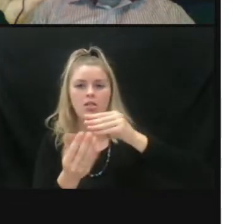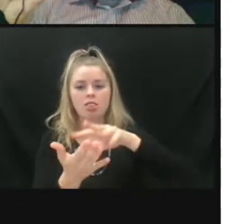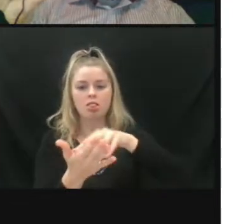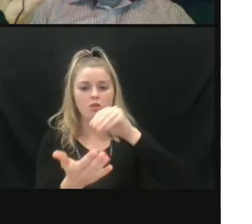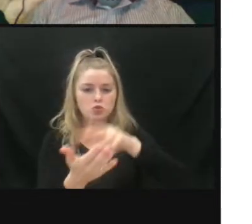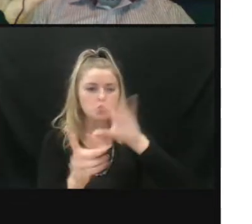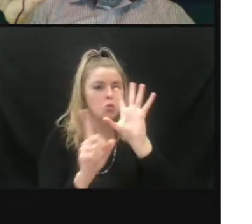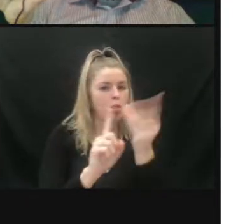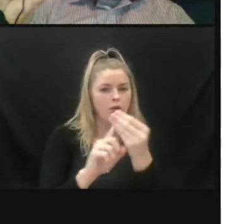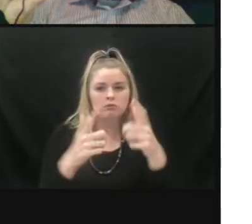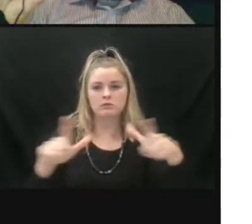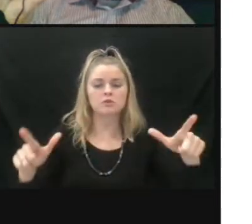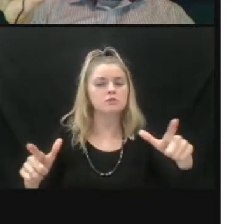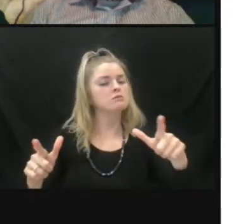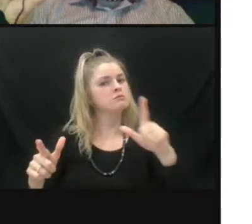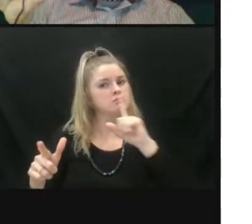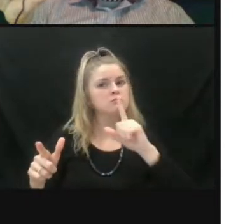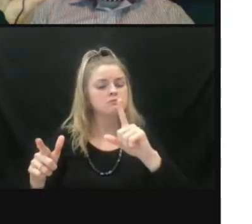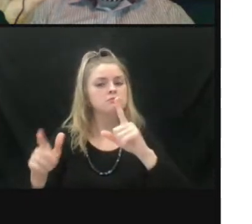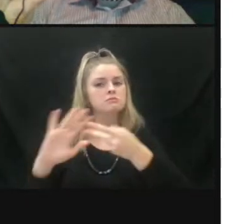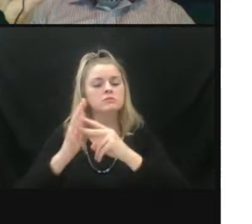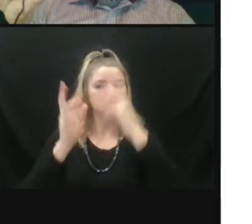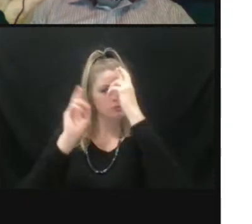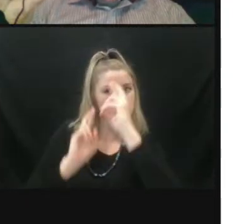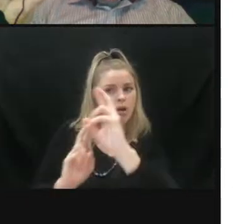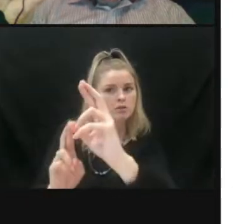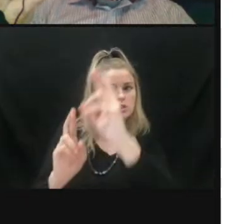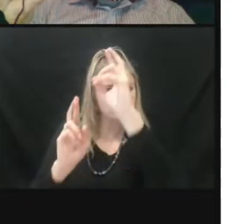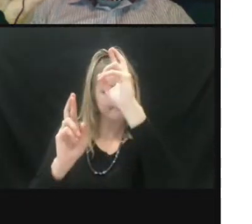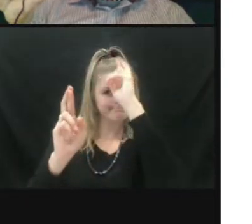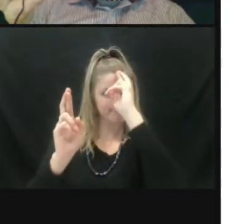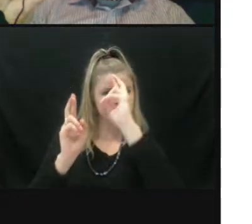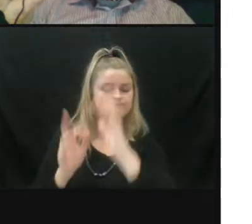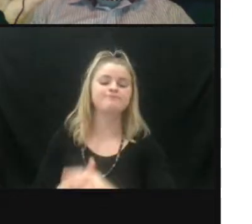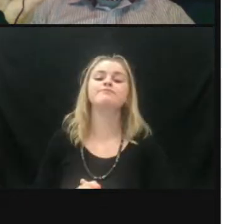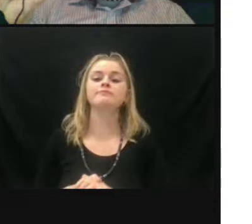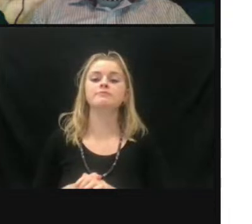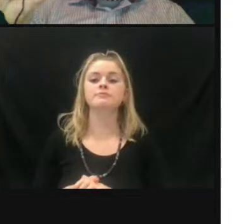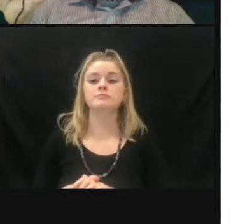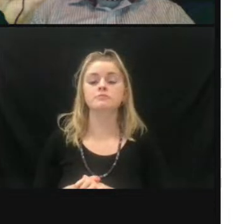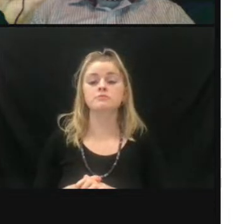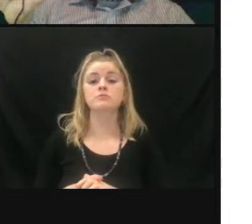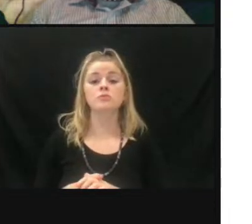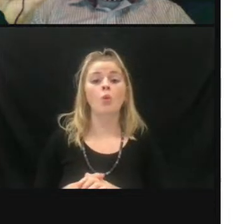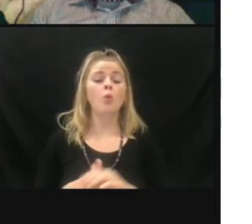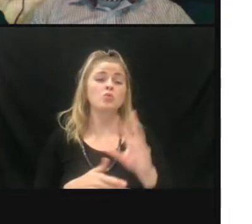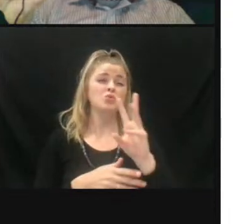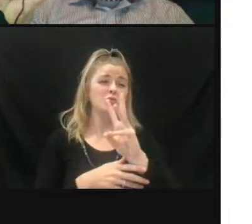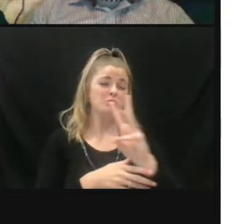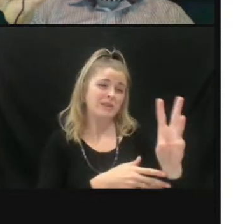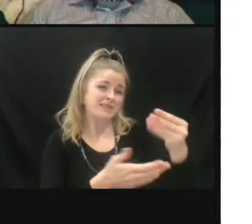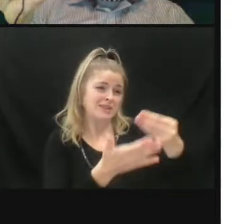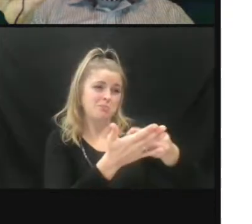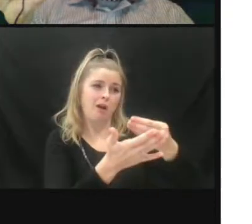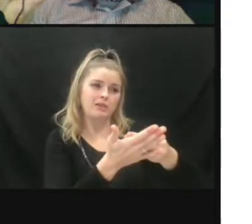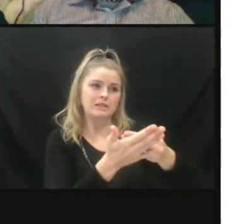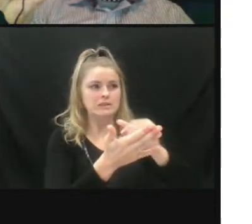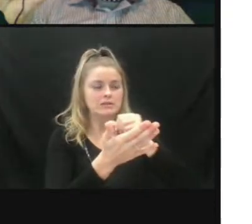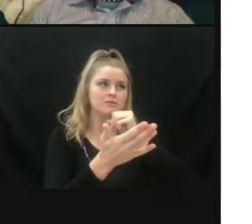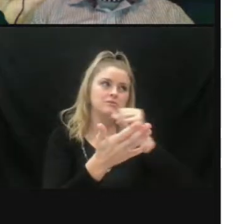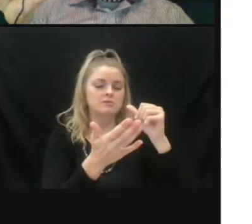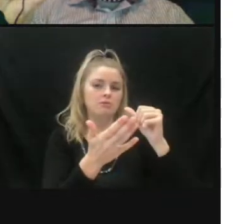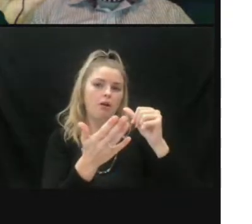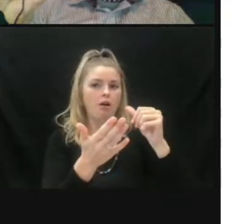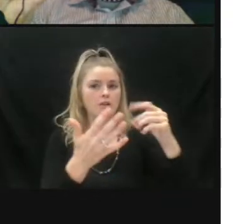is a great sign of respect and trust. That being said, the exchange of Western forms of currency can seem to